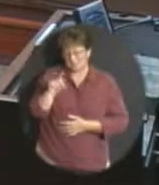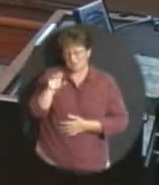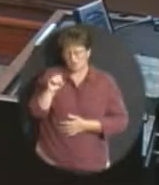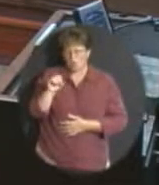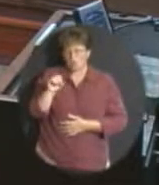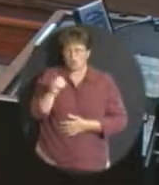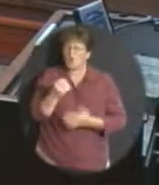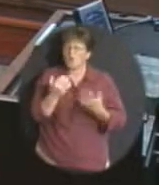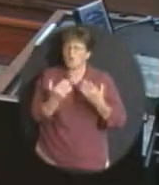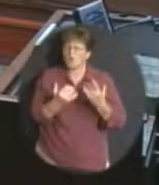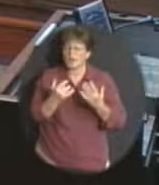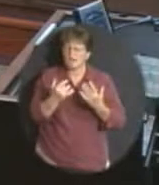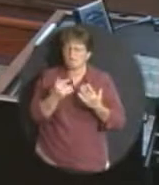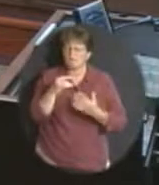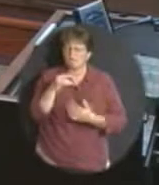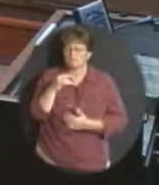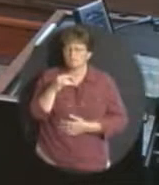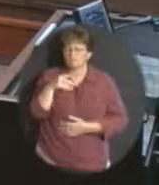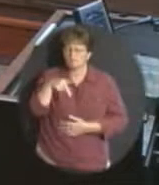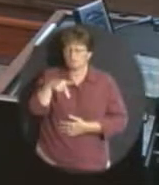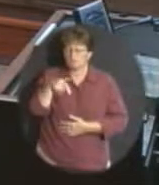Mr. Poland to return.